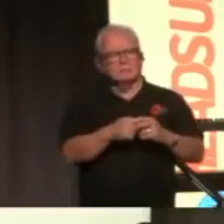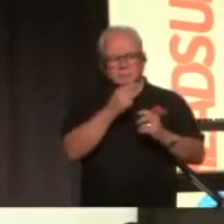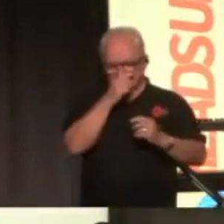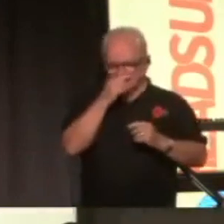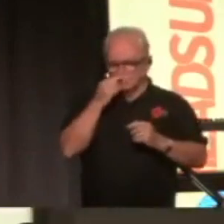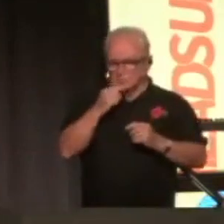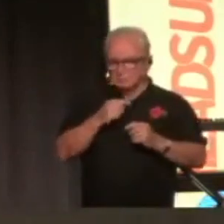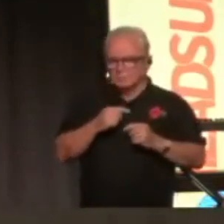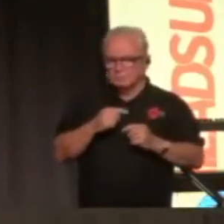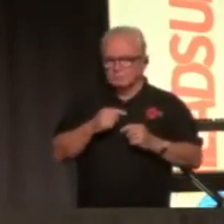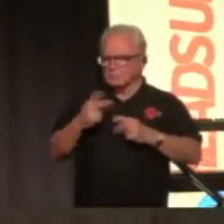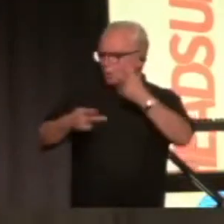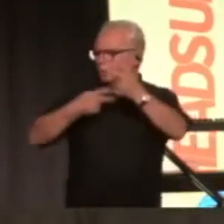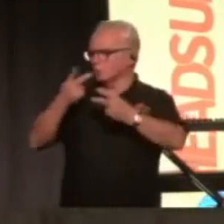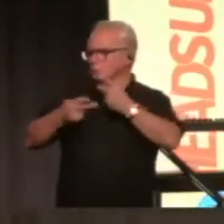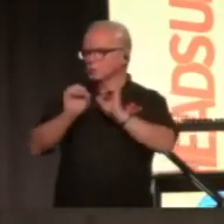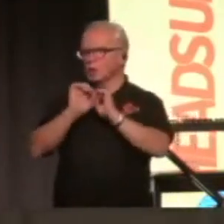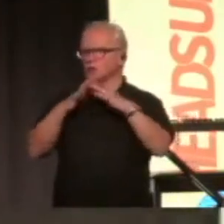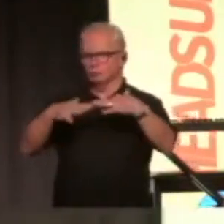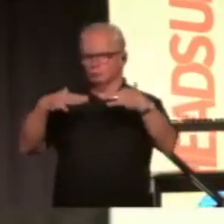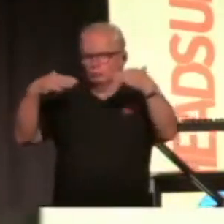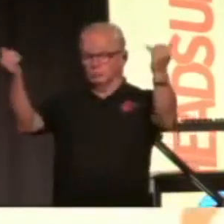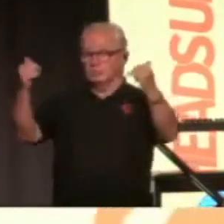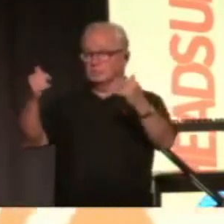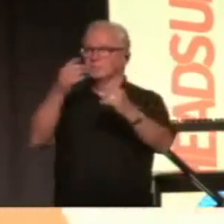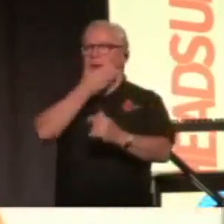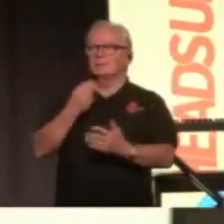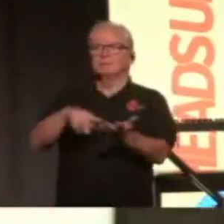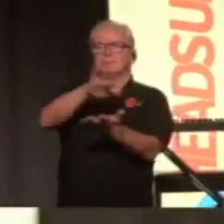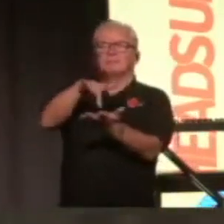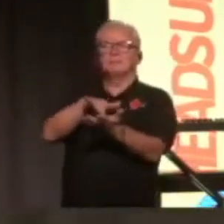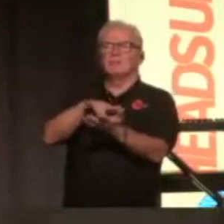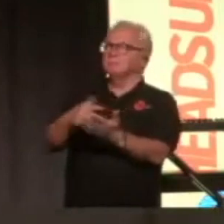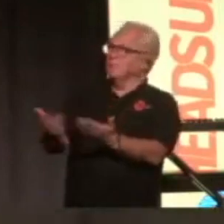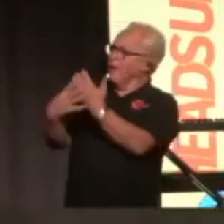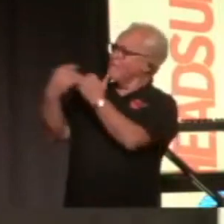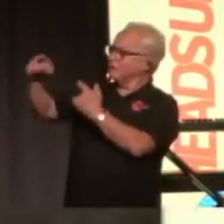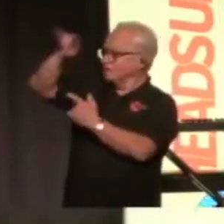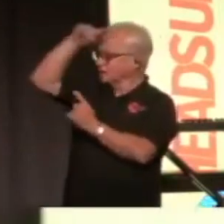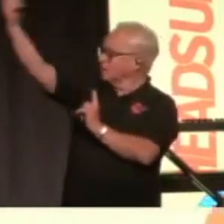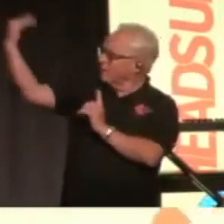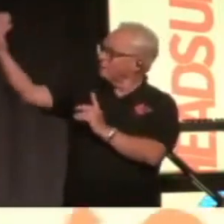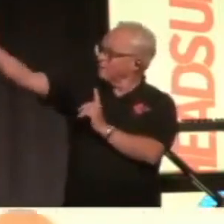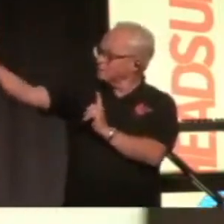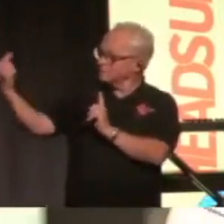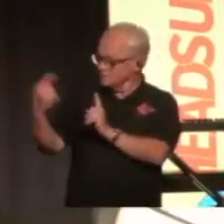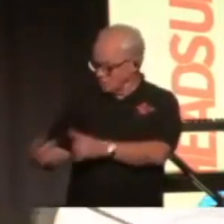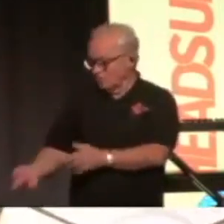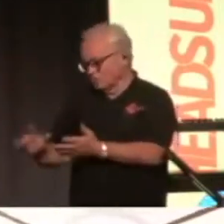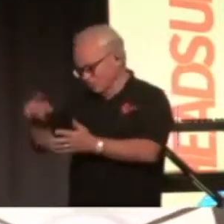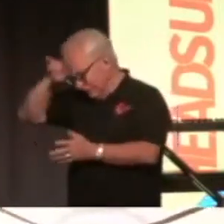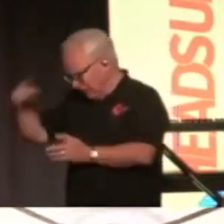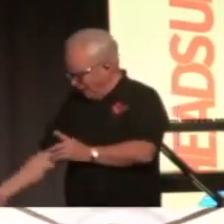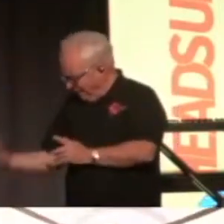guy inviting Satan to come down into the middle of it. Oh my goodness. those people have no idea